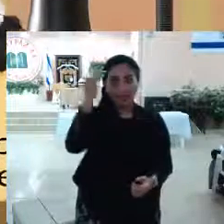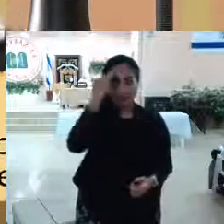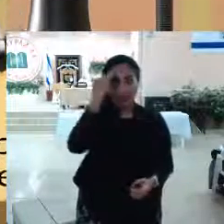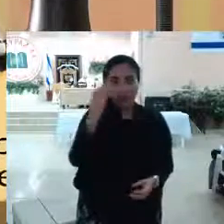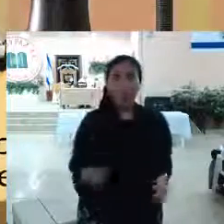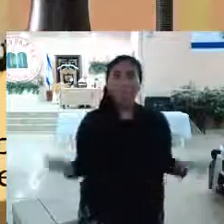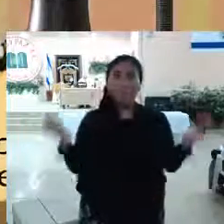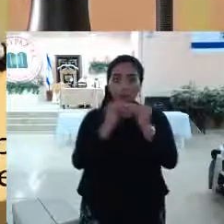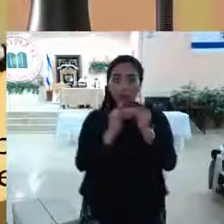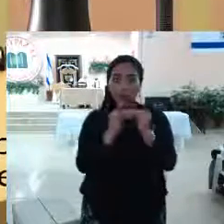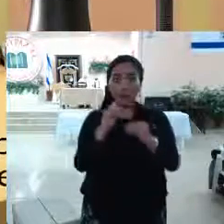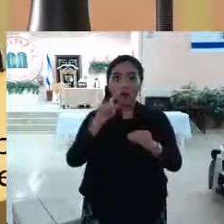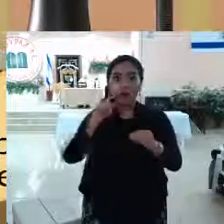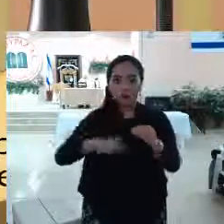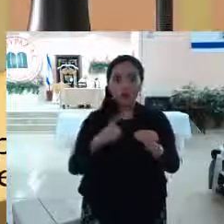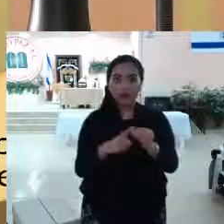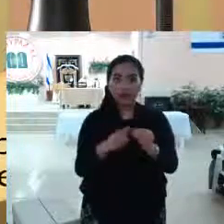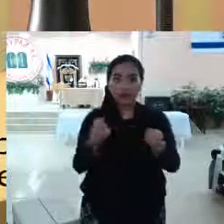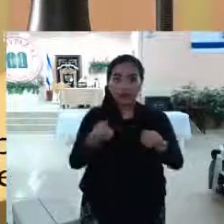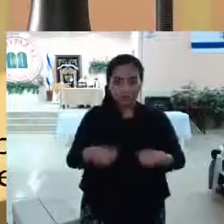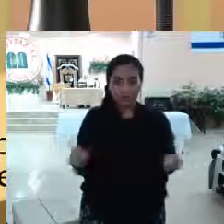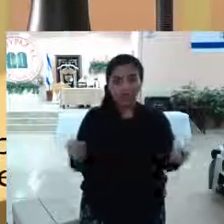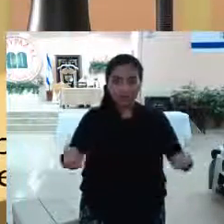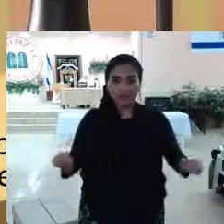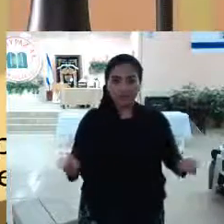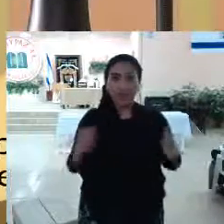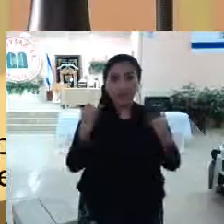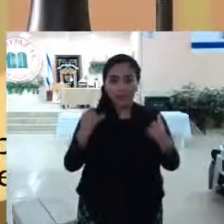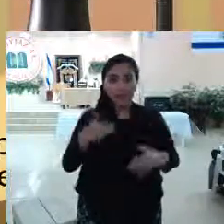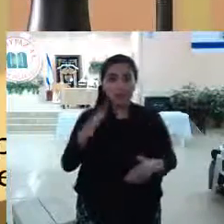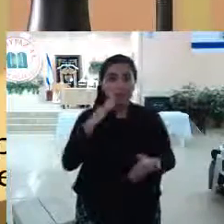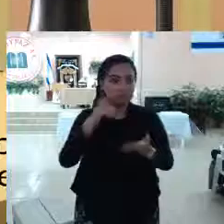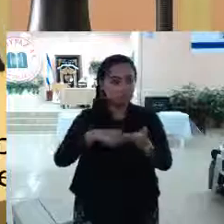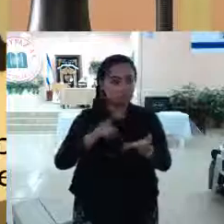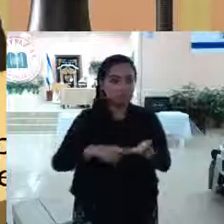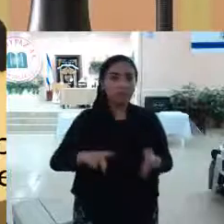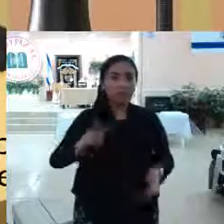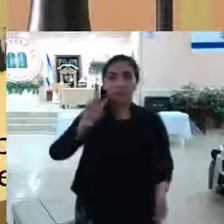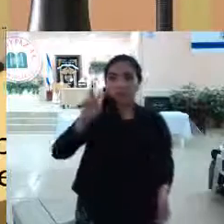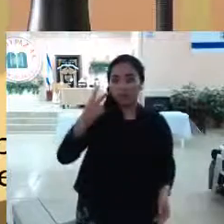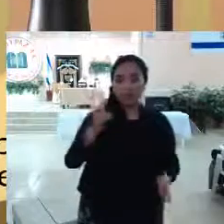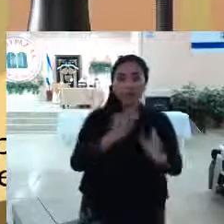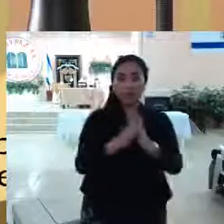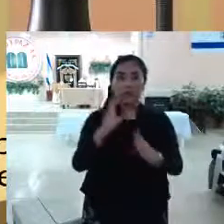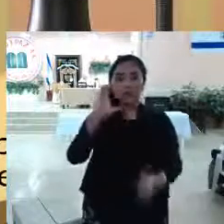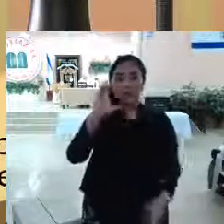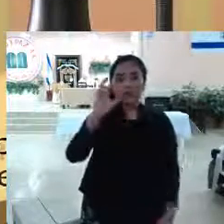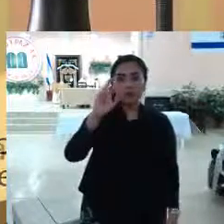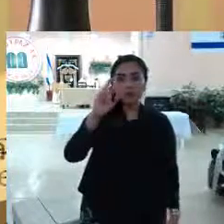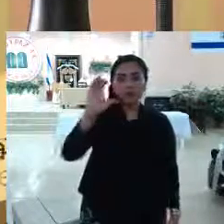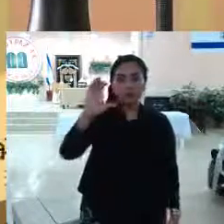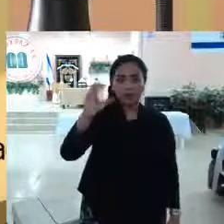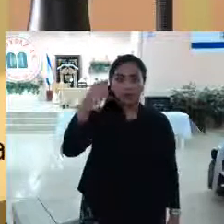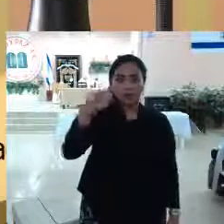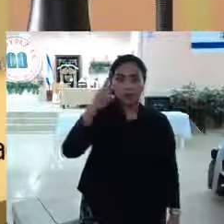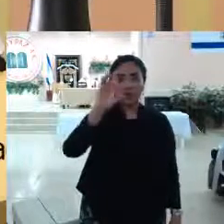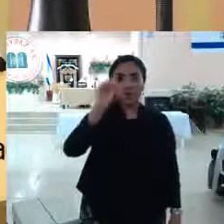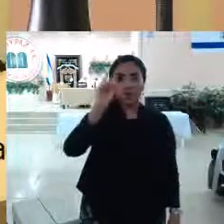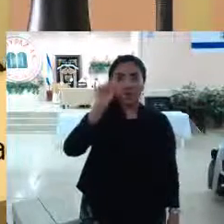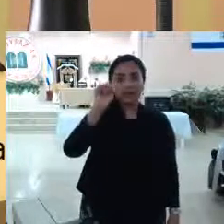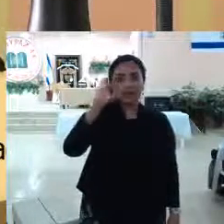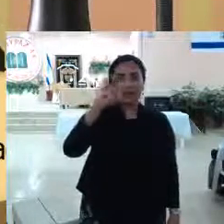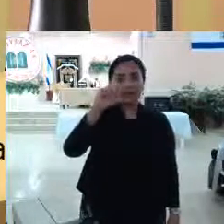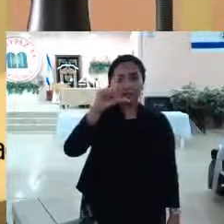know más more sobre Torah. about the Torah. Vamos a ir al segundo Let's libro go de Crónicas, to por the second favor. book of En Chronicles. Crónicas,